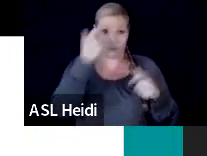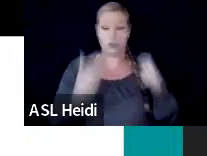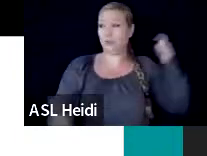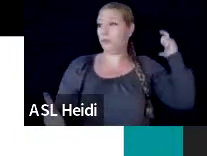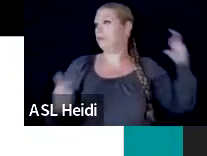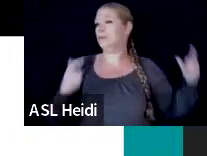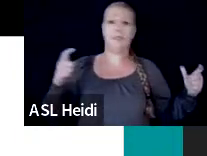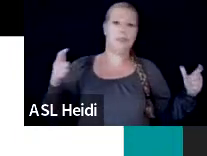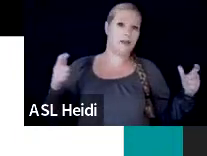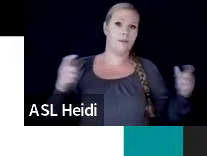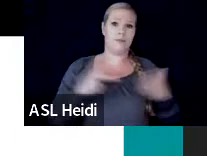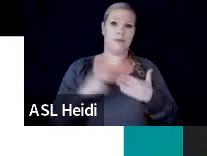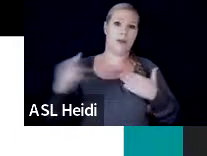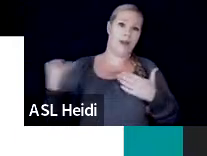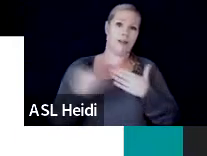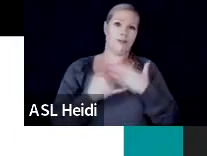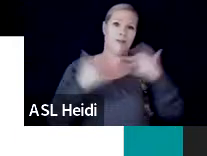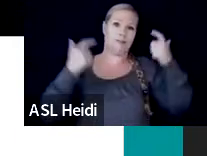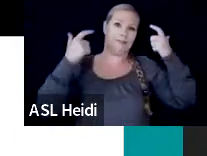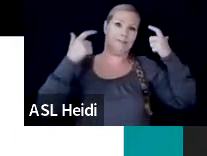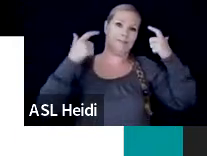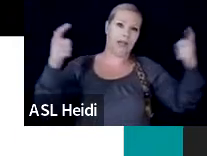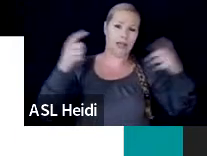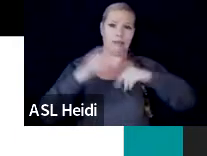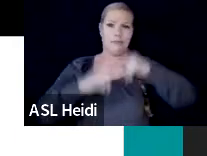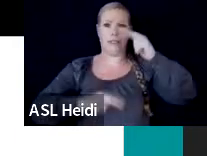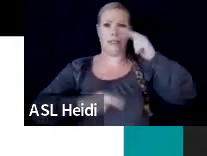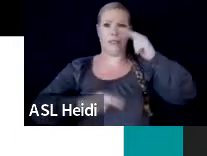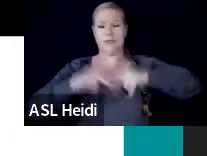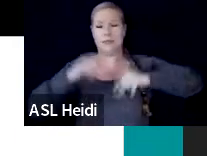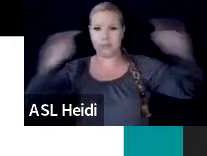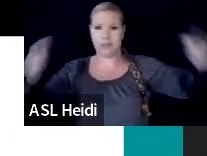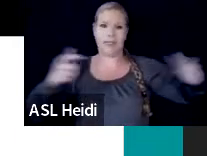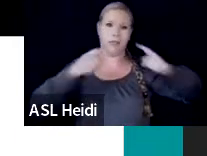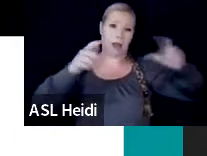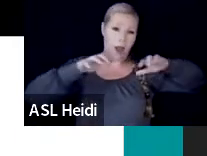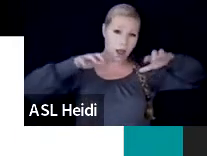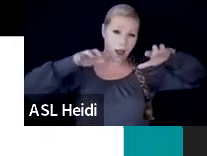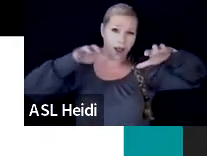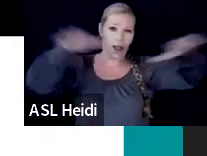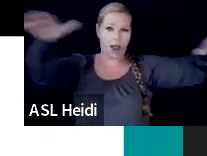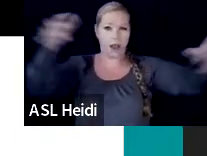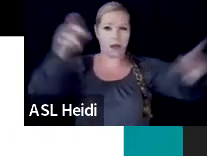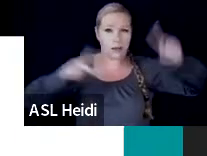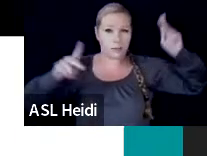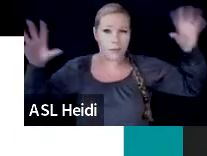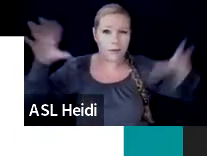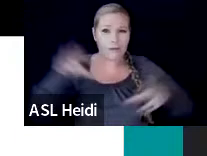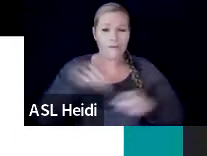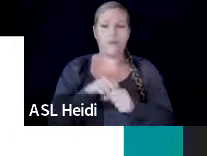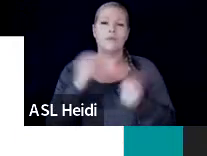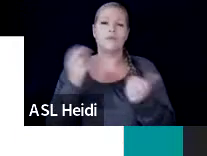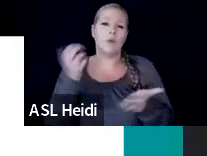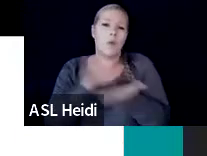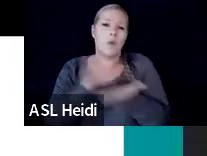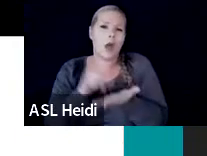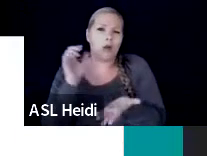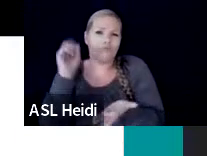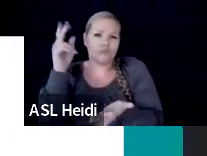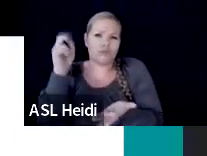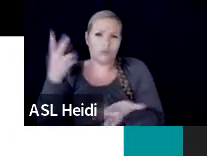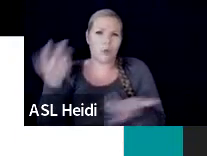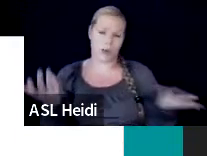it's a continued conversation between the partners collectively with the program. Now, what's going to happen from a